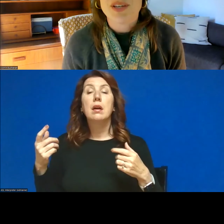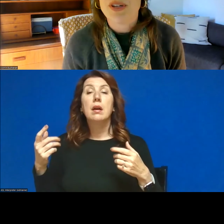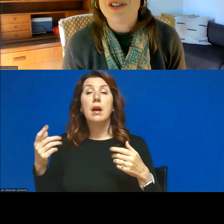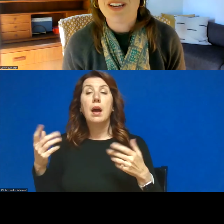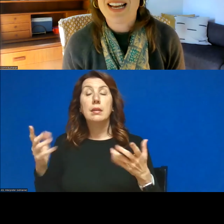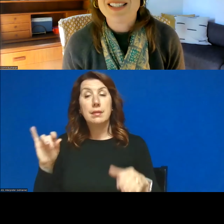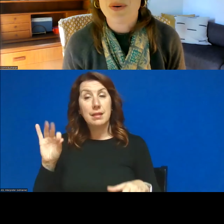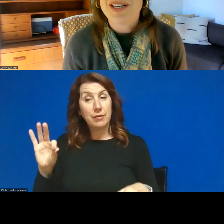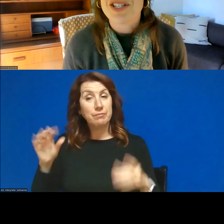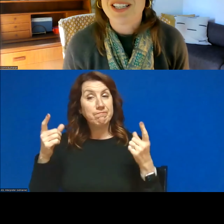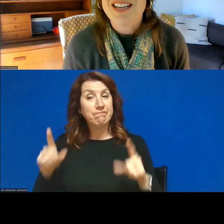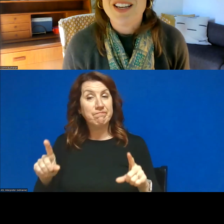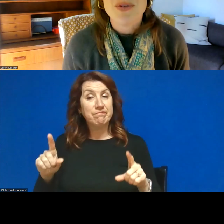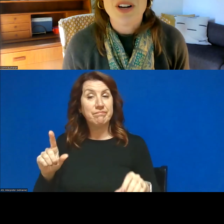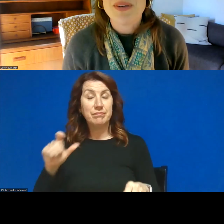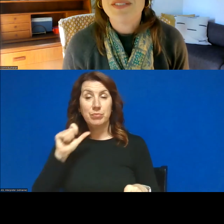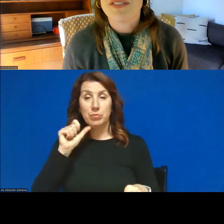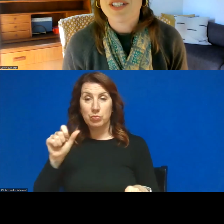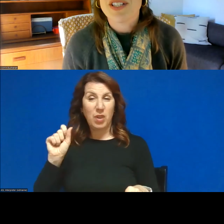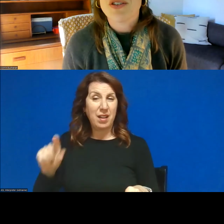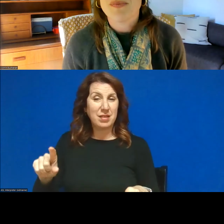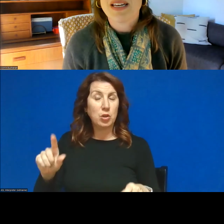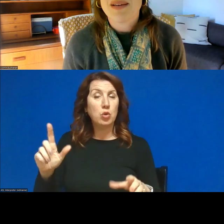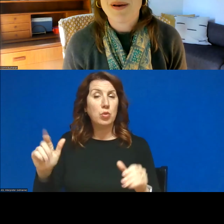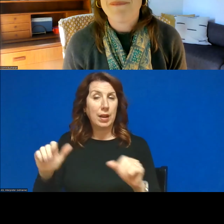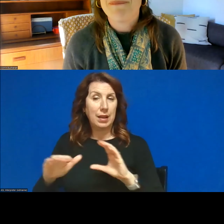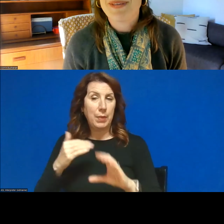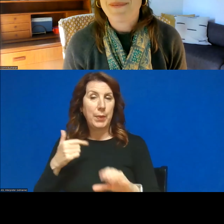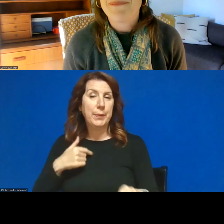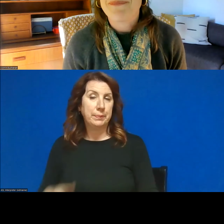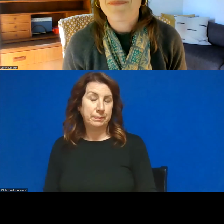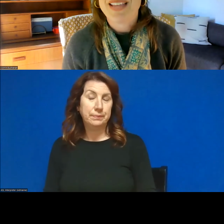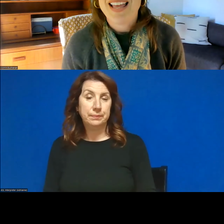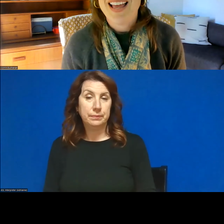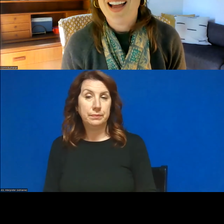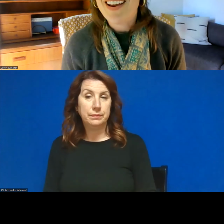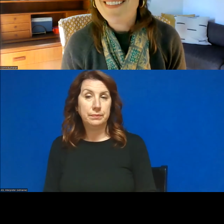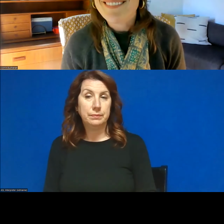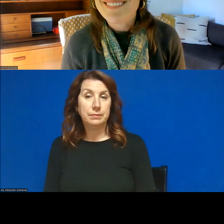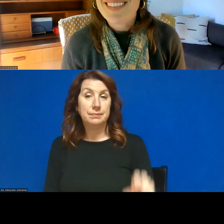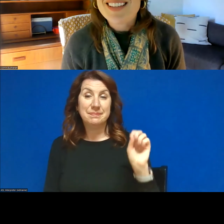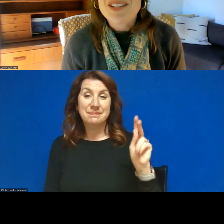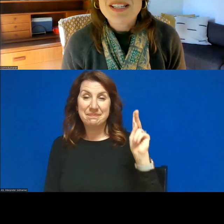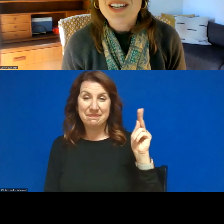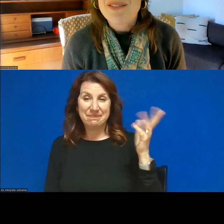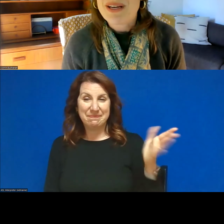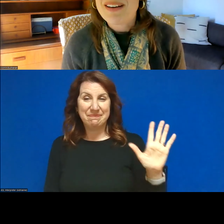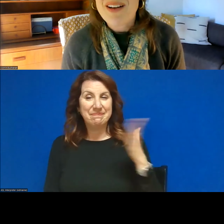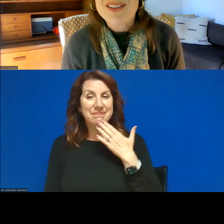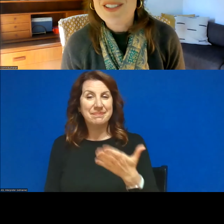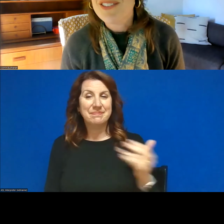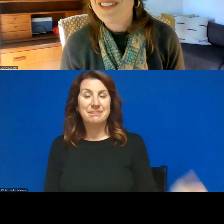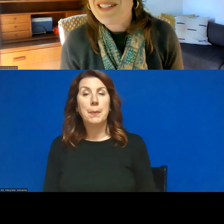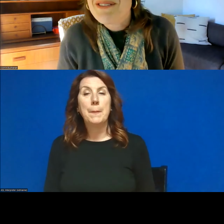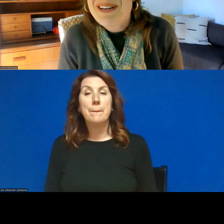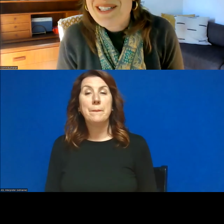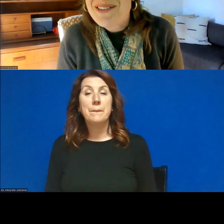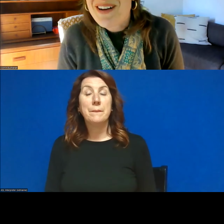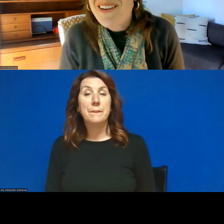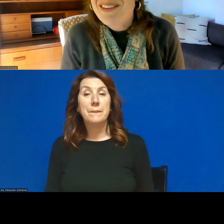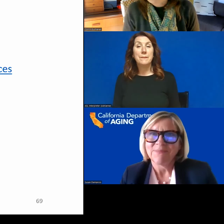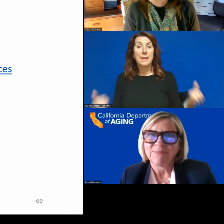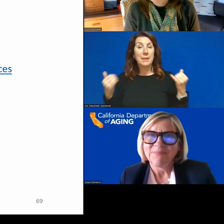If for some reason you don't get asked a question, you can always feel free to shoot me an email. So, all right, thanks so much. Now let's do. We can